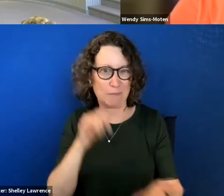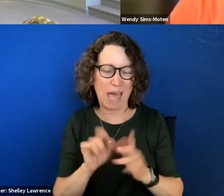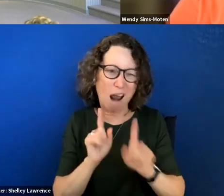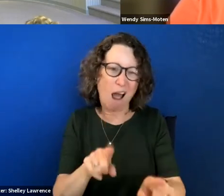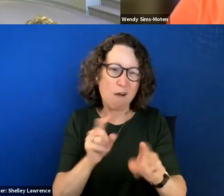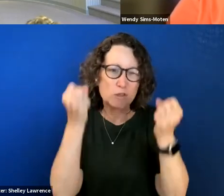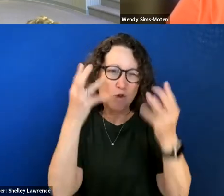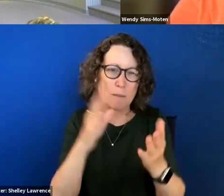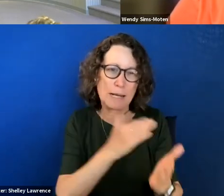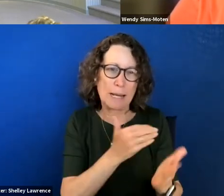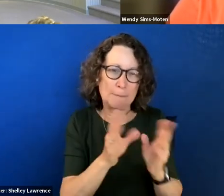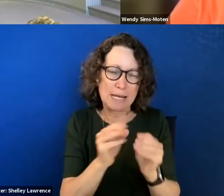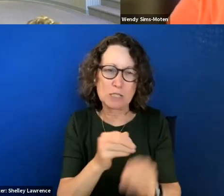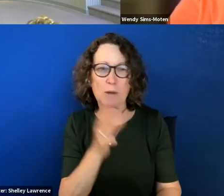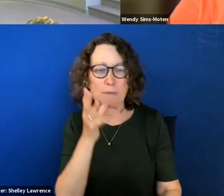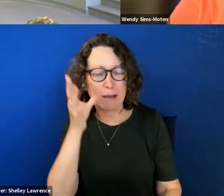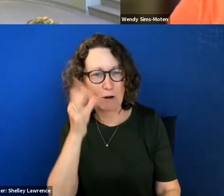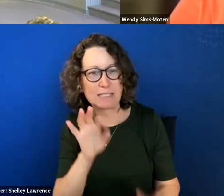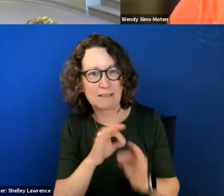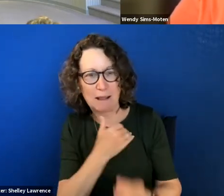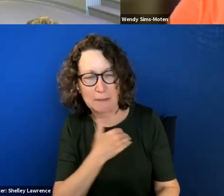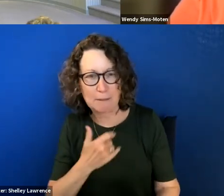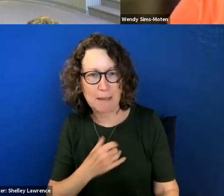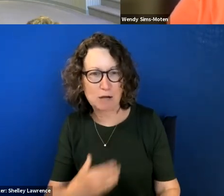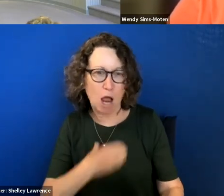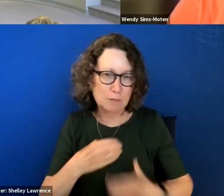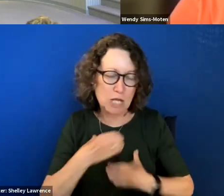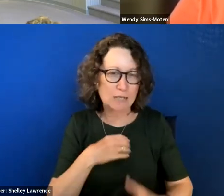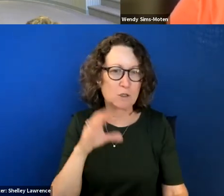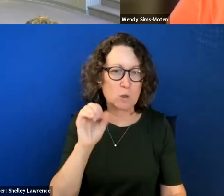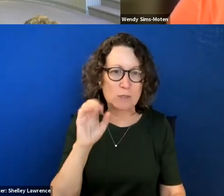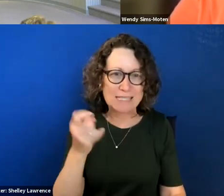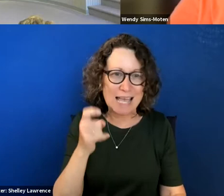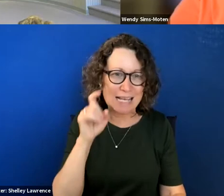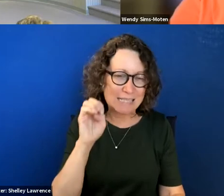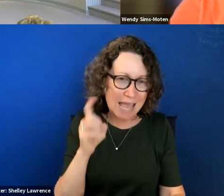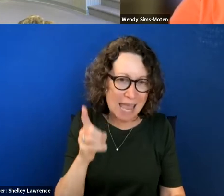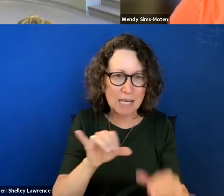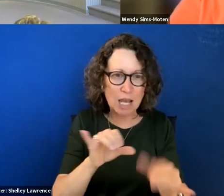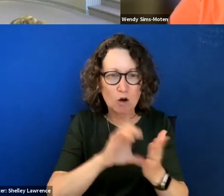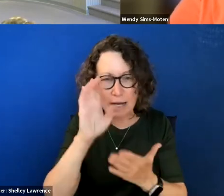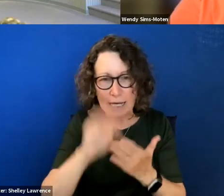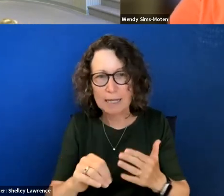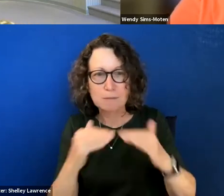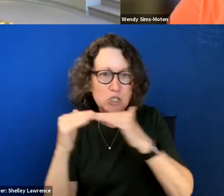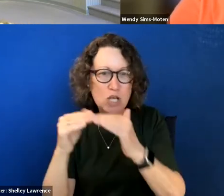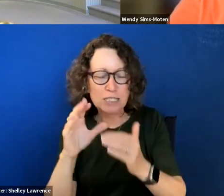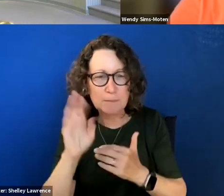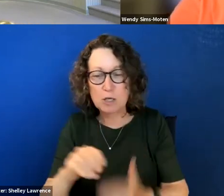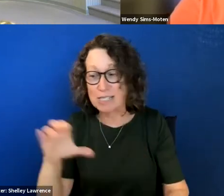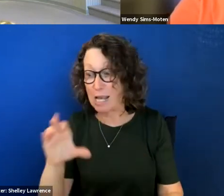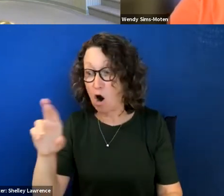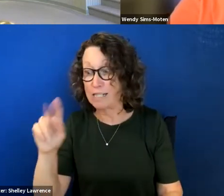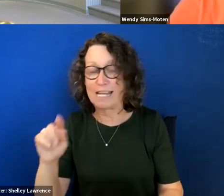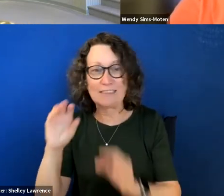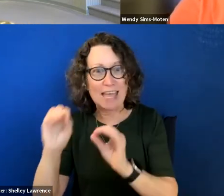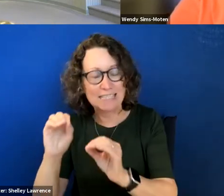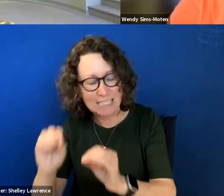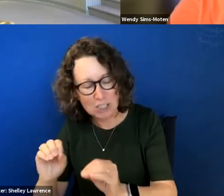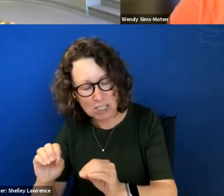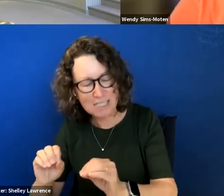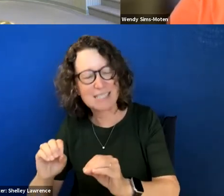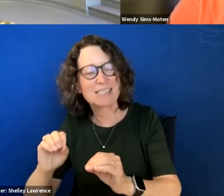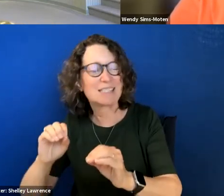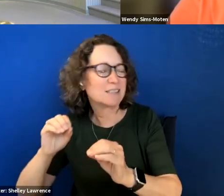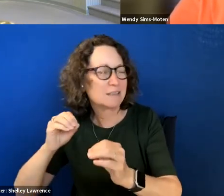countless meetings with parents and family members objecting to sex ed curriculum, just communities, CRT that teach racism, hate, or Marxist